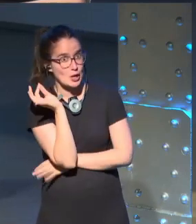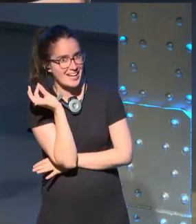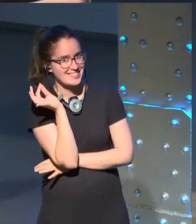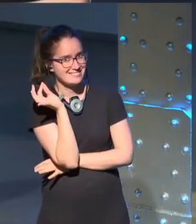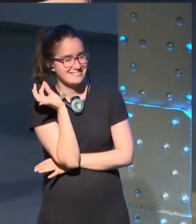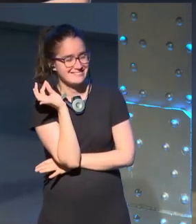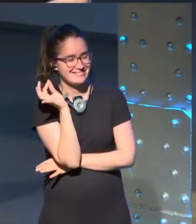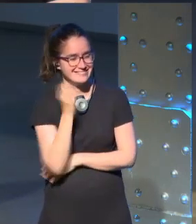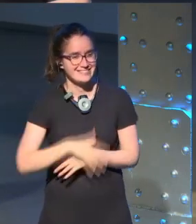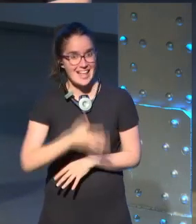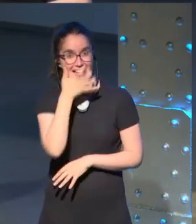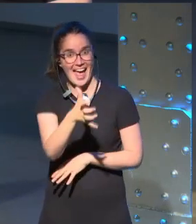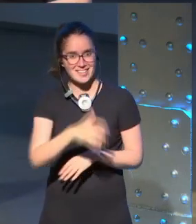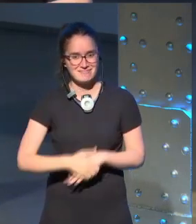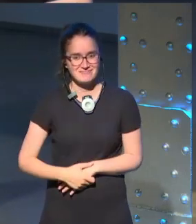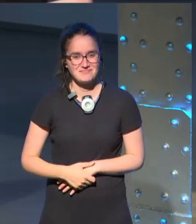That was her wife, I think.